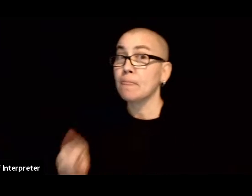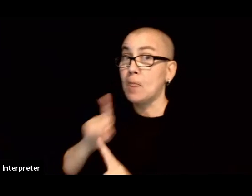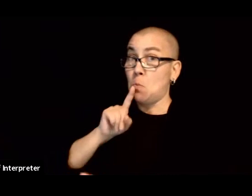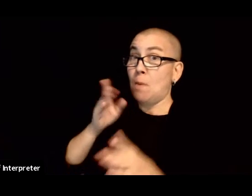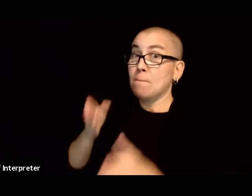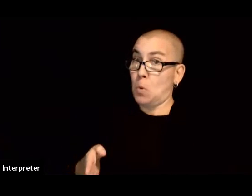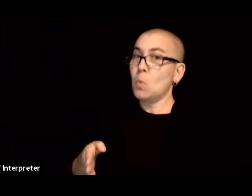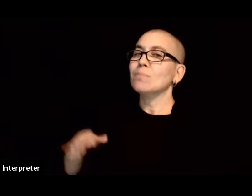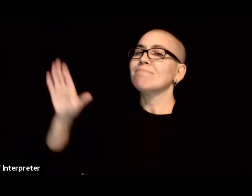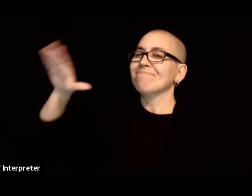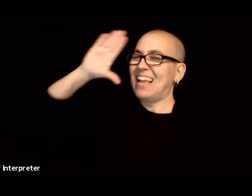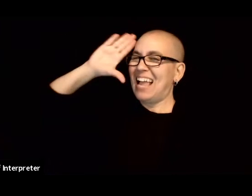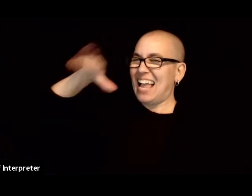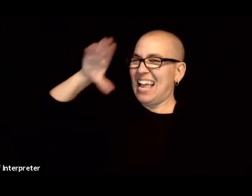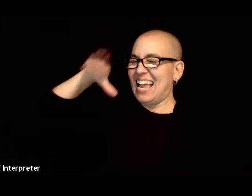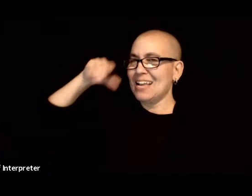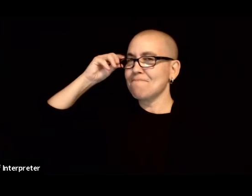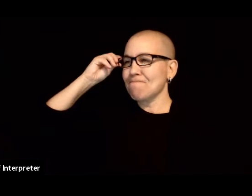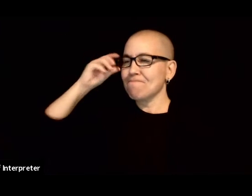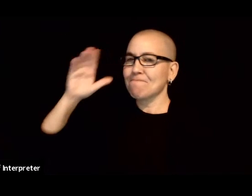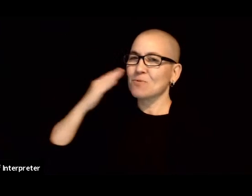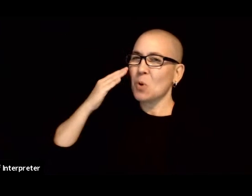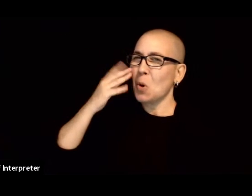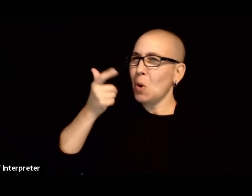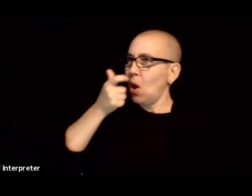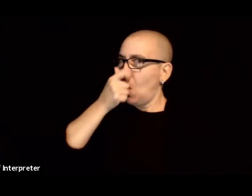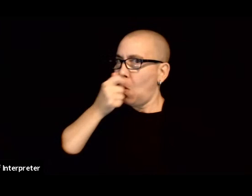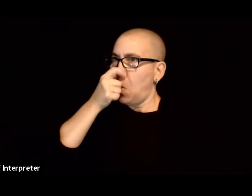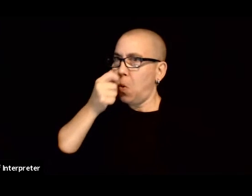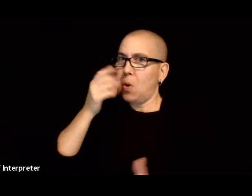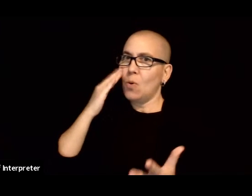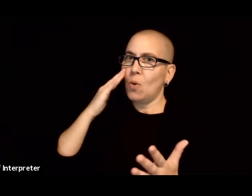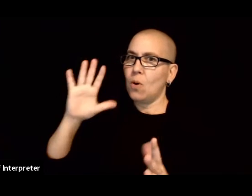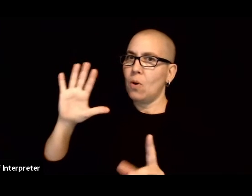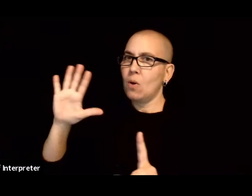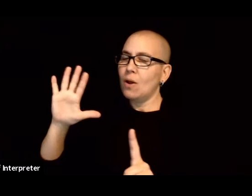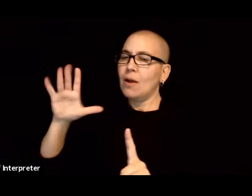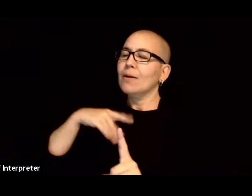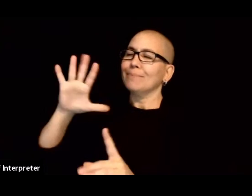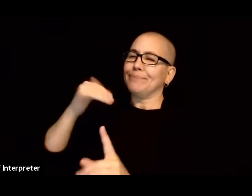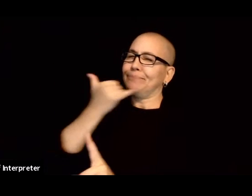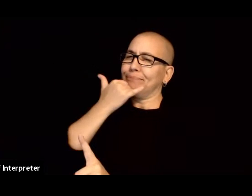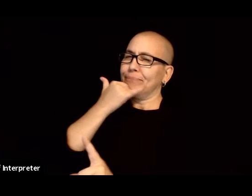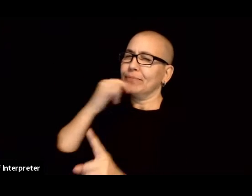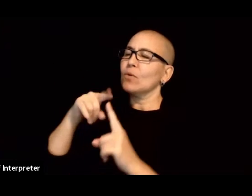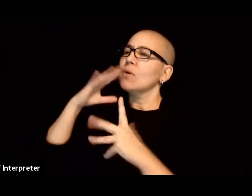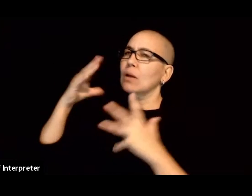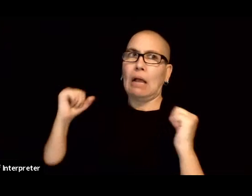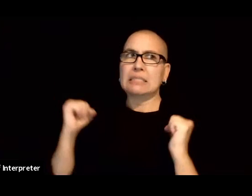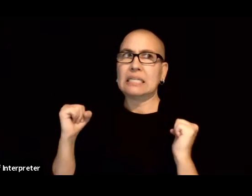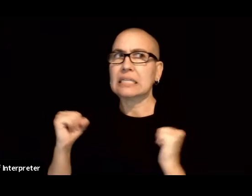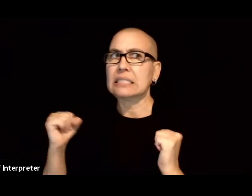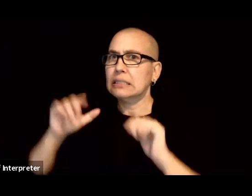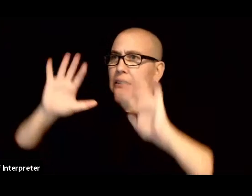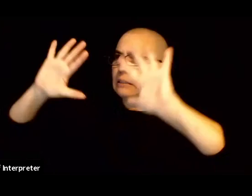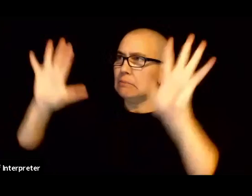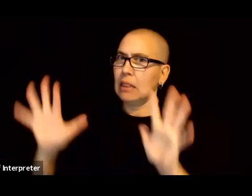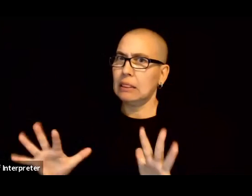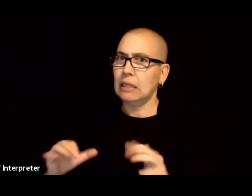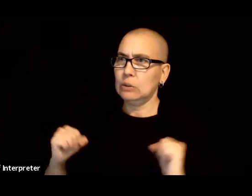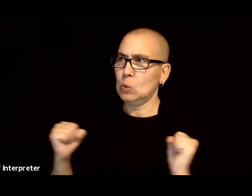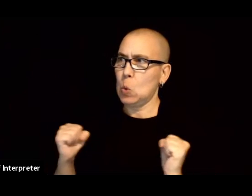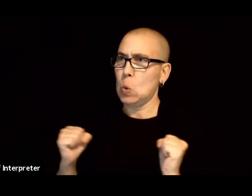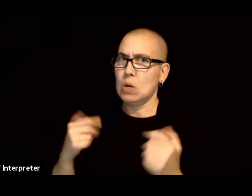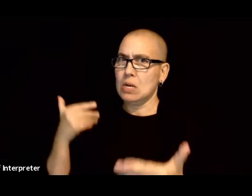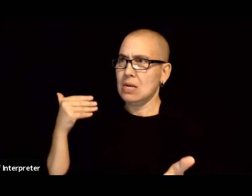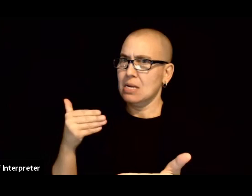and call, and how can we prepare for this kind of, it's already started. How can we do we have a plan for how to protect the call